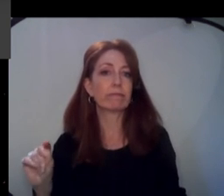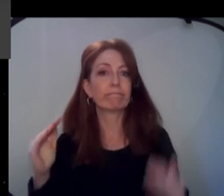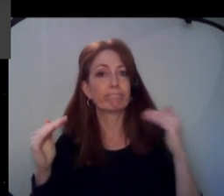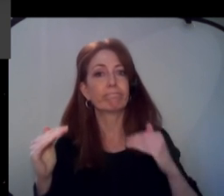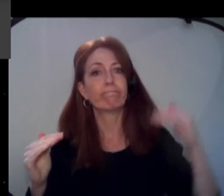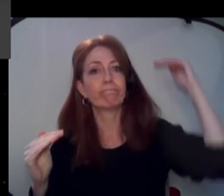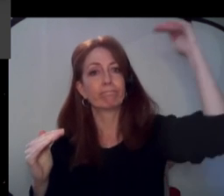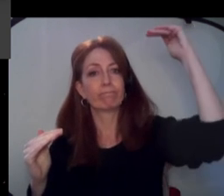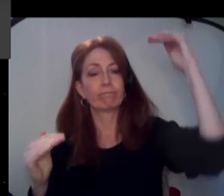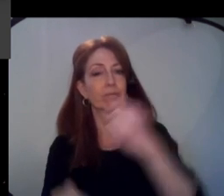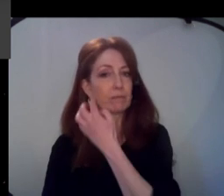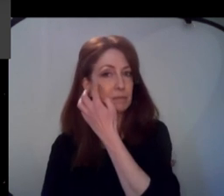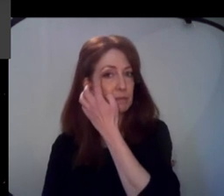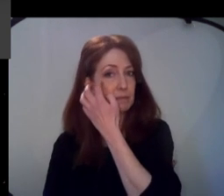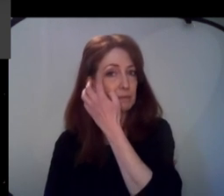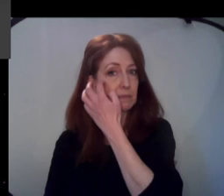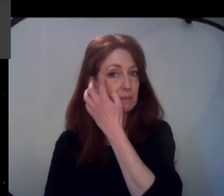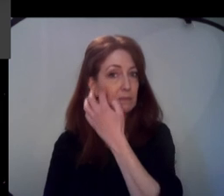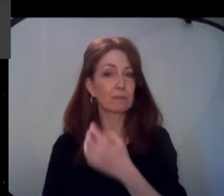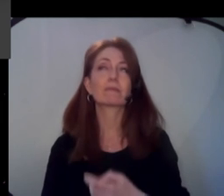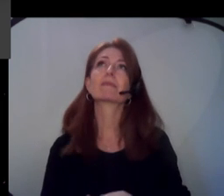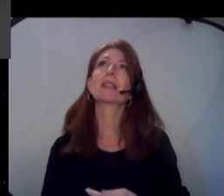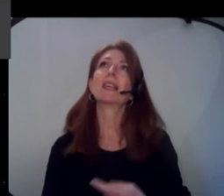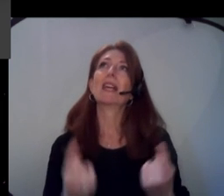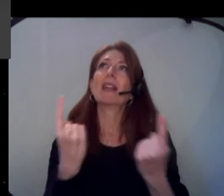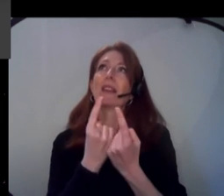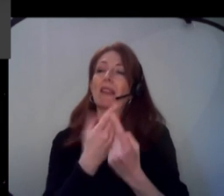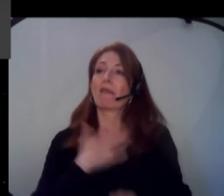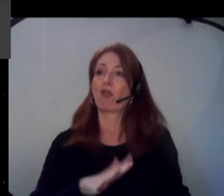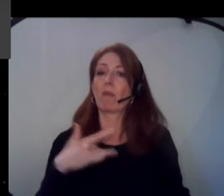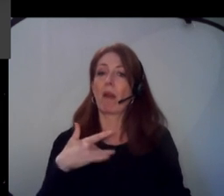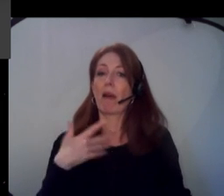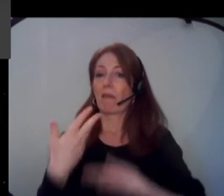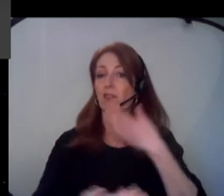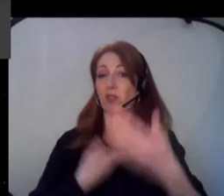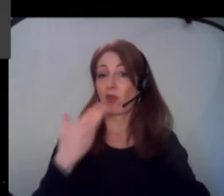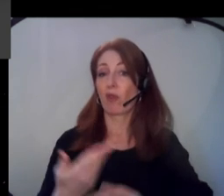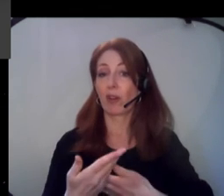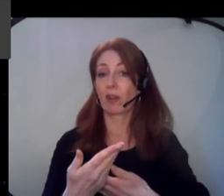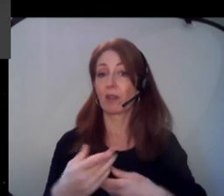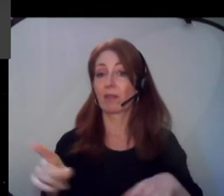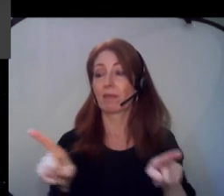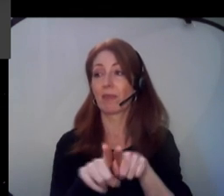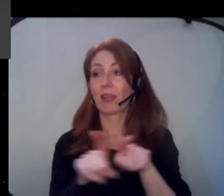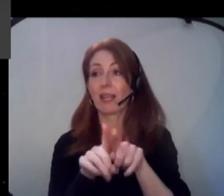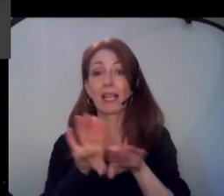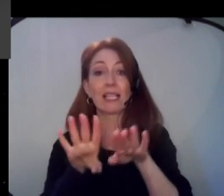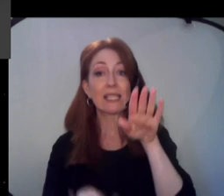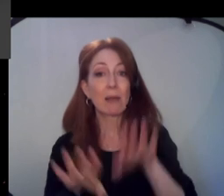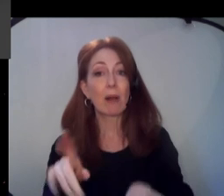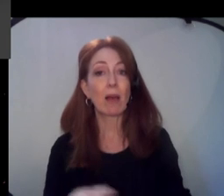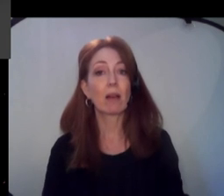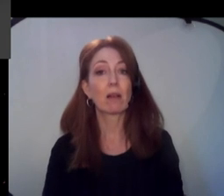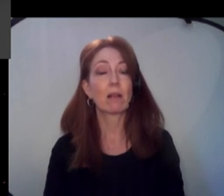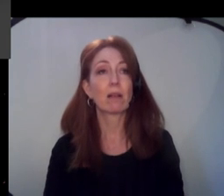I mean, the thing that strikes me from the life story, actually, that comes across as sadly very, very similar is the questions that Artemisia gets asked about the